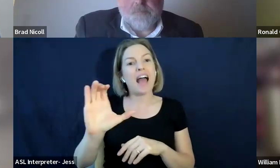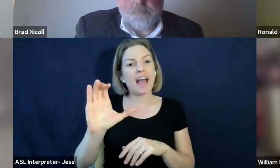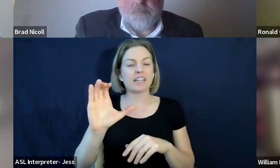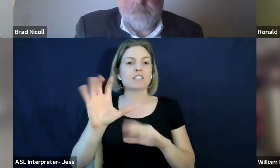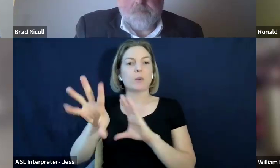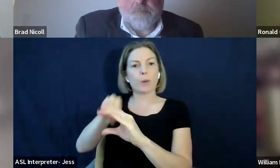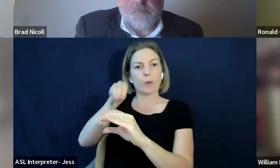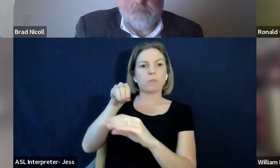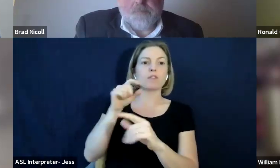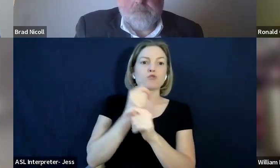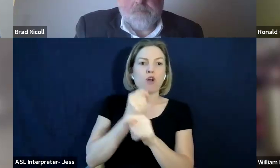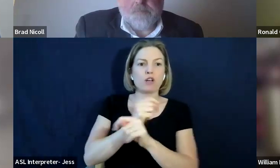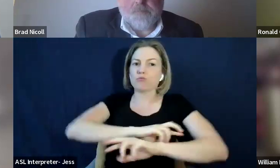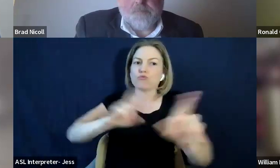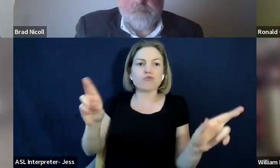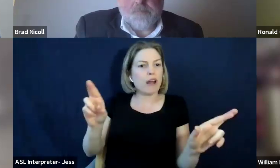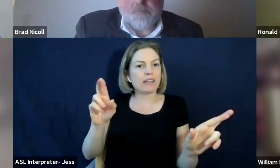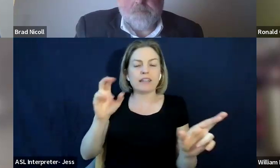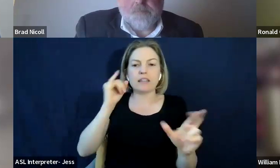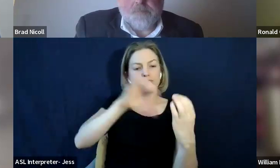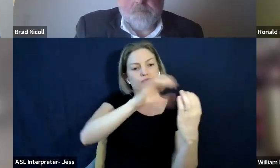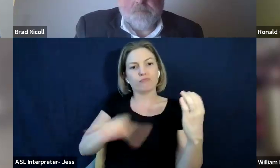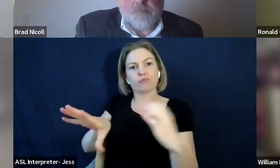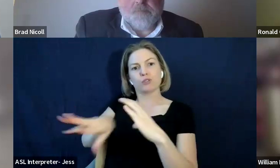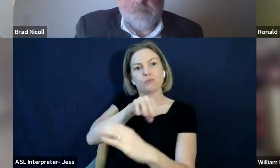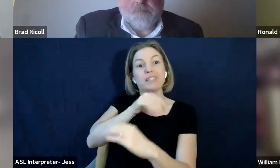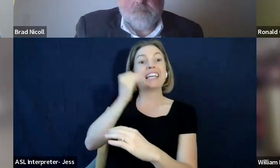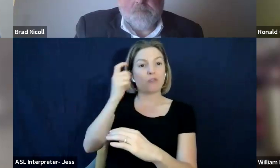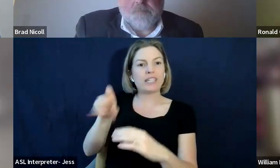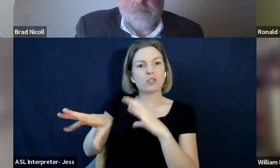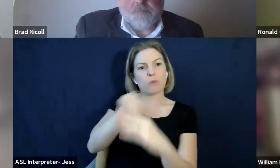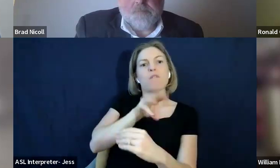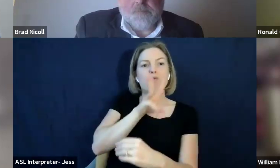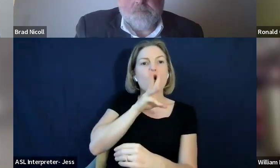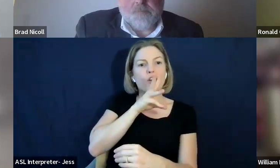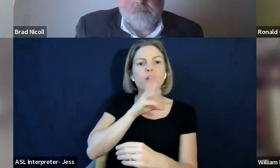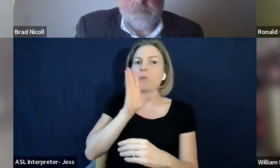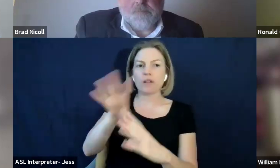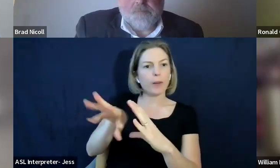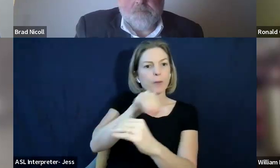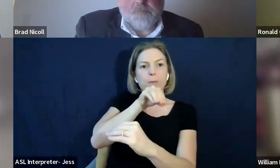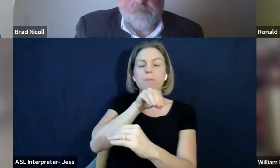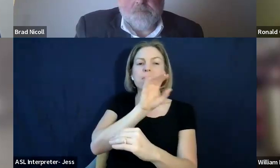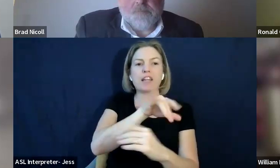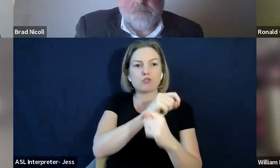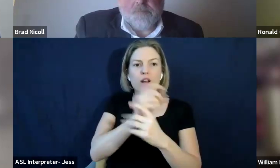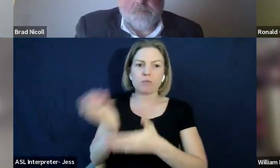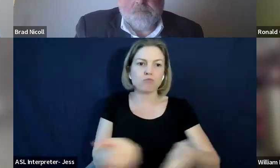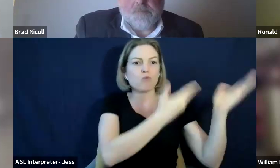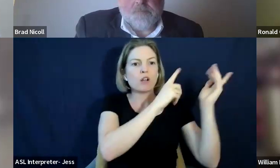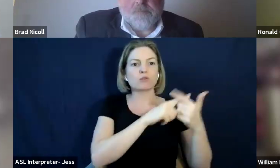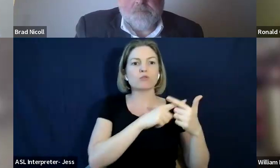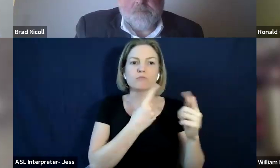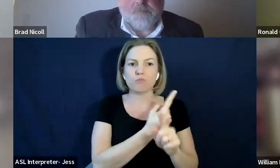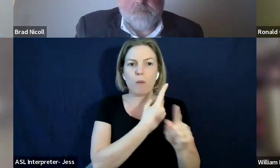if in the event that we need to remove any excess water. It would be captured with a vacuum truck and brought to a proper